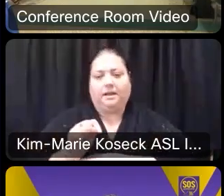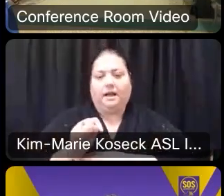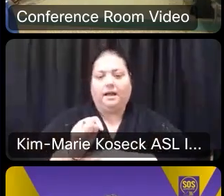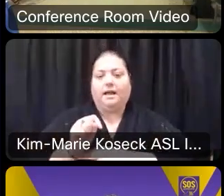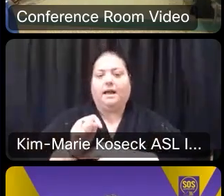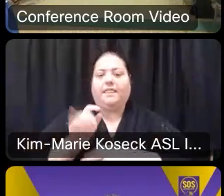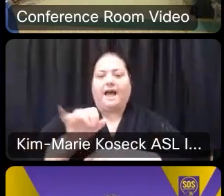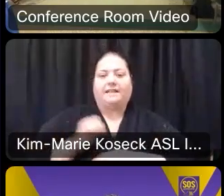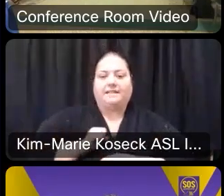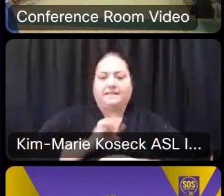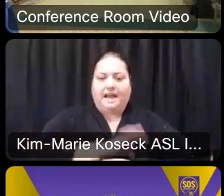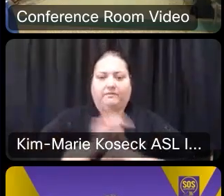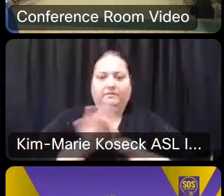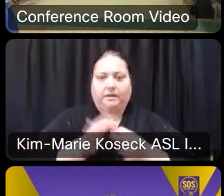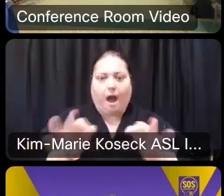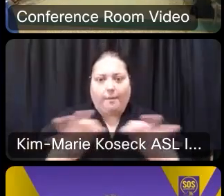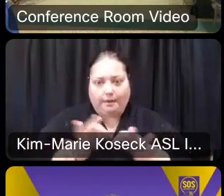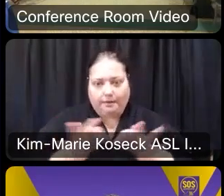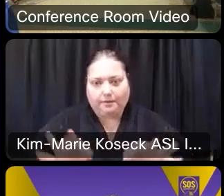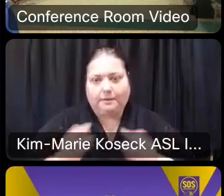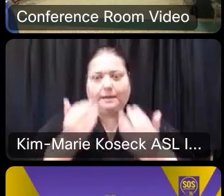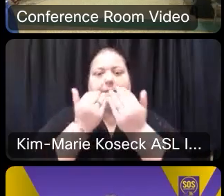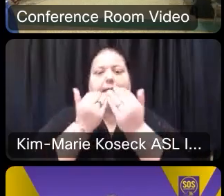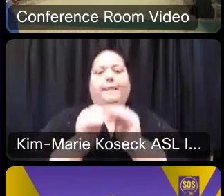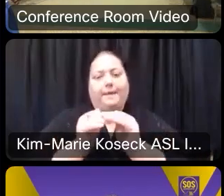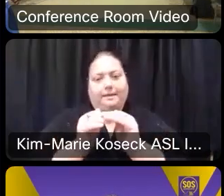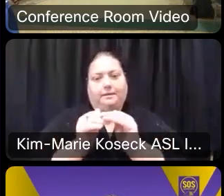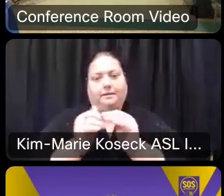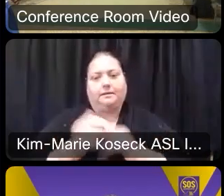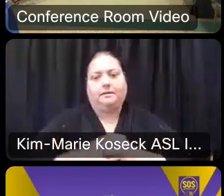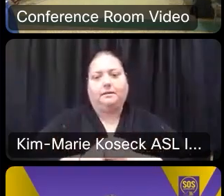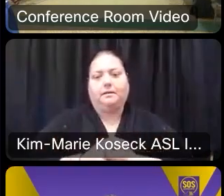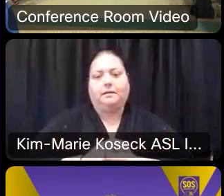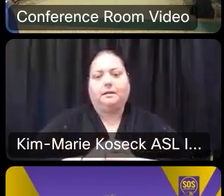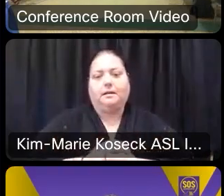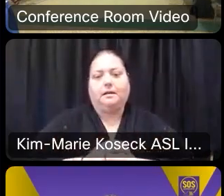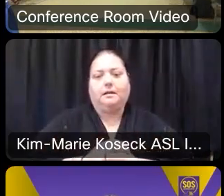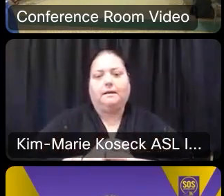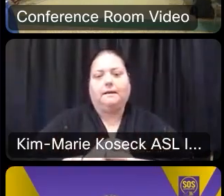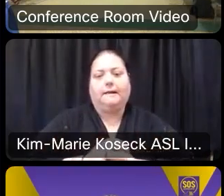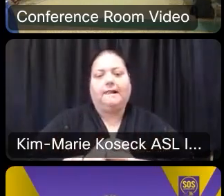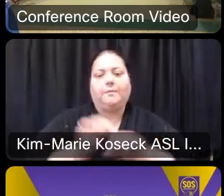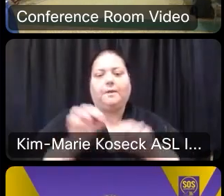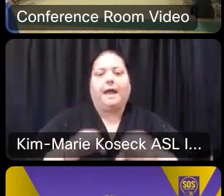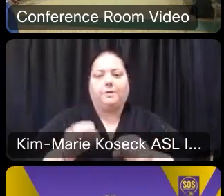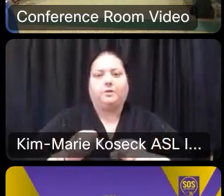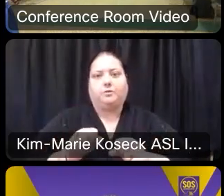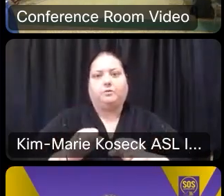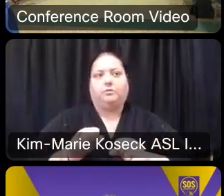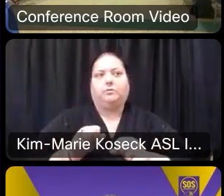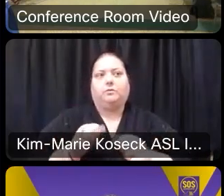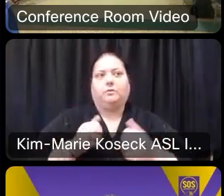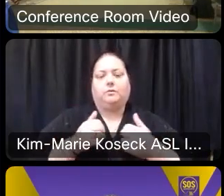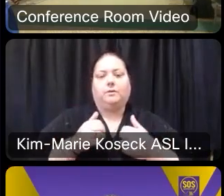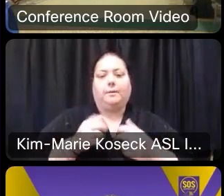of staff competency limits the full scope of being able to serve